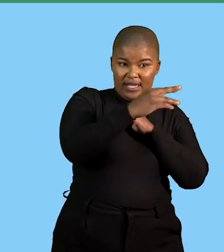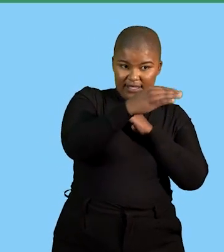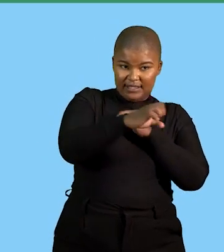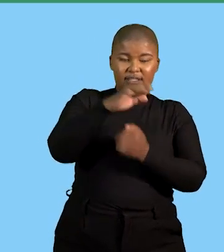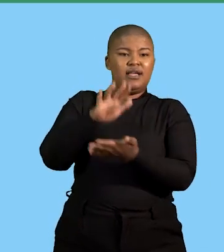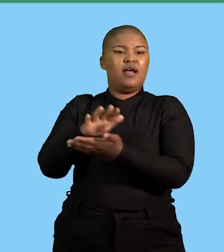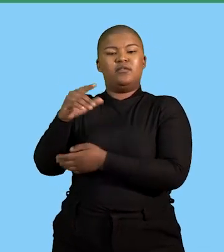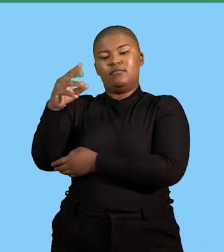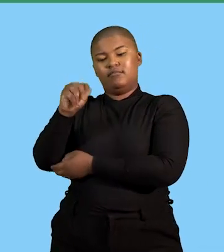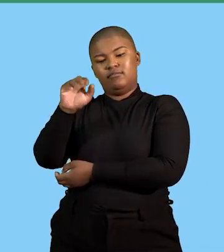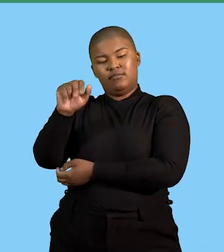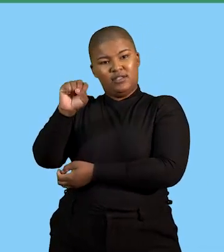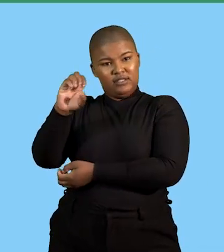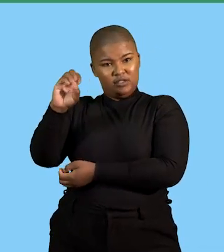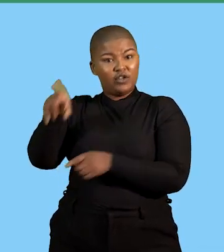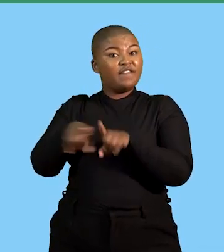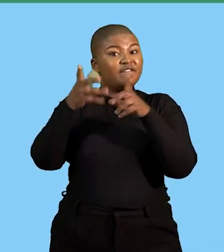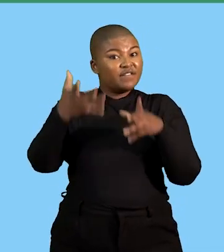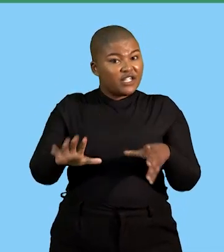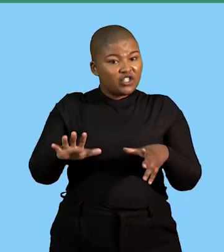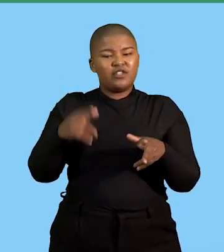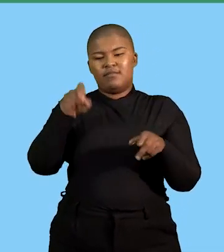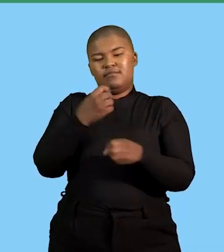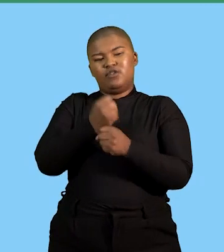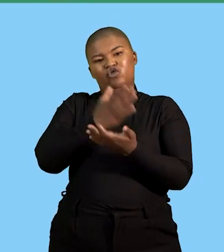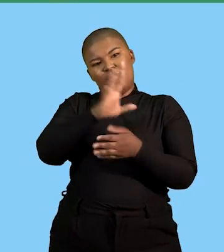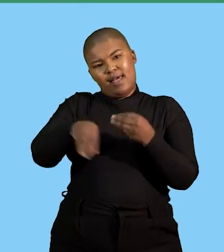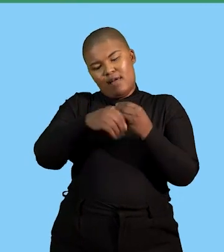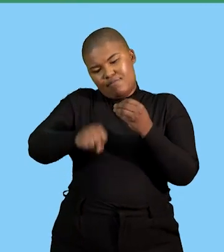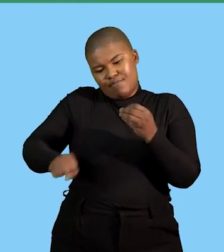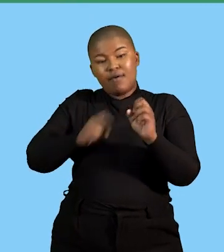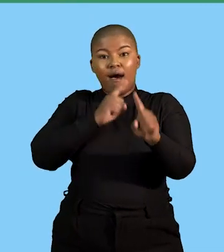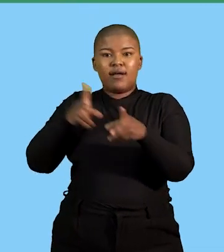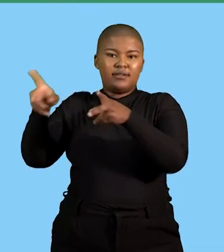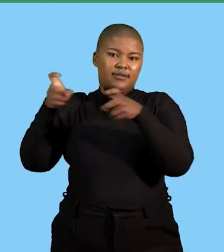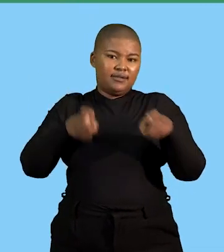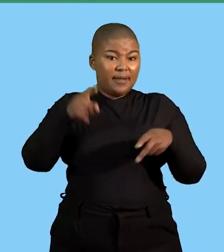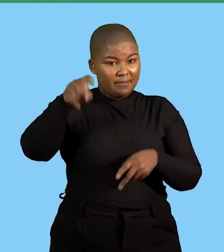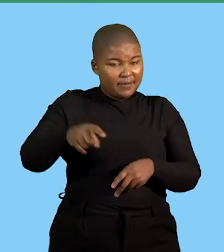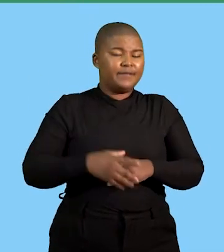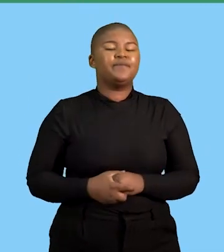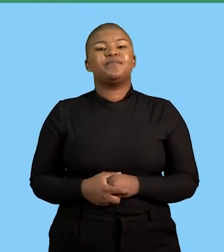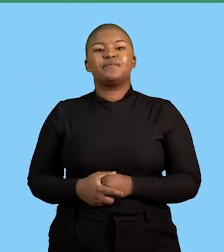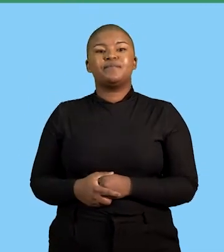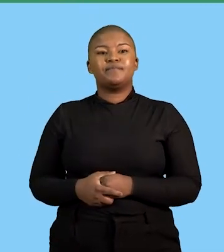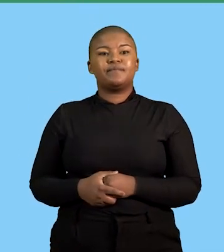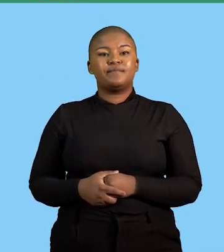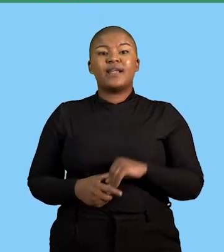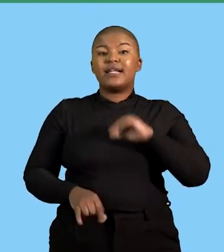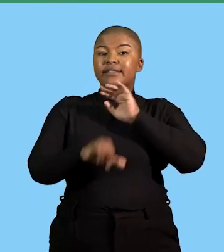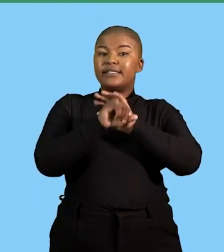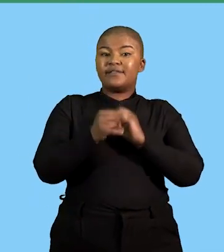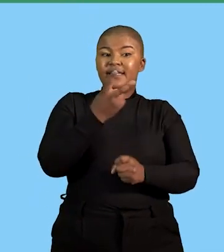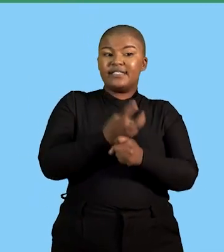Grace and Mason, and then motivate your answer by quoting from the scenario. So one thing you should know about